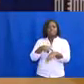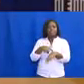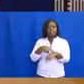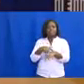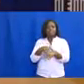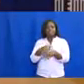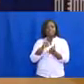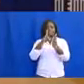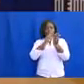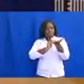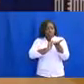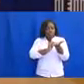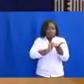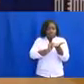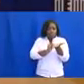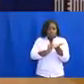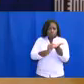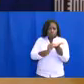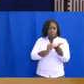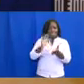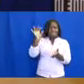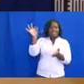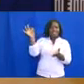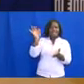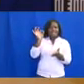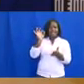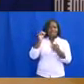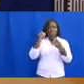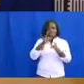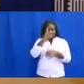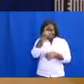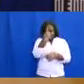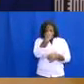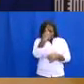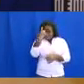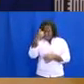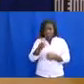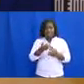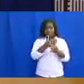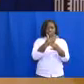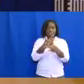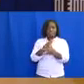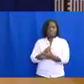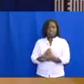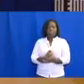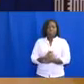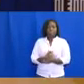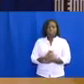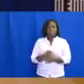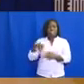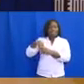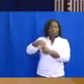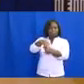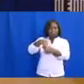liters of liquid soap, and 900 thermometer guns have been distributed. With the